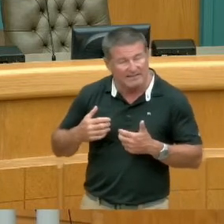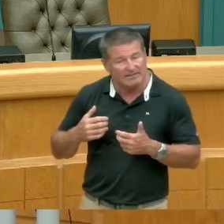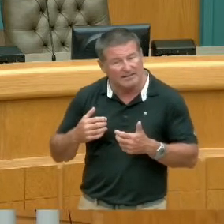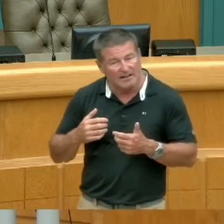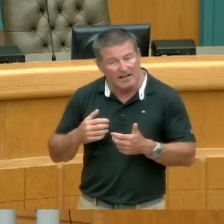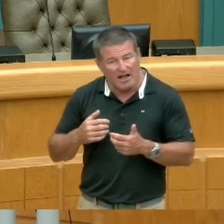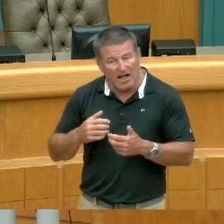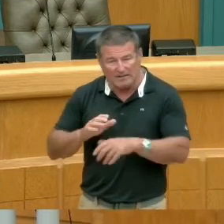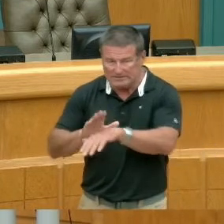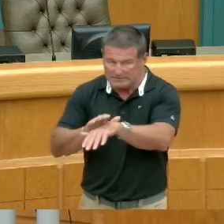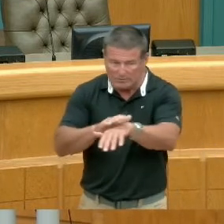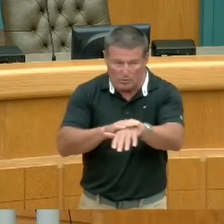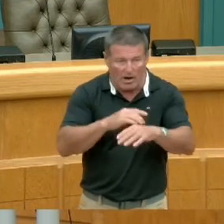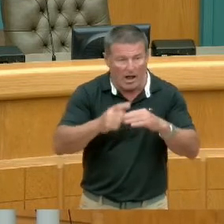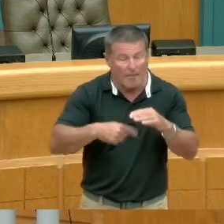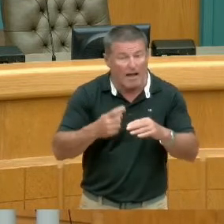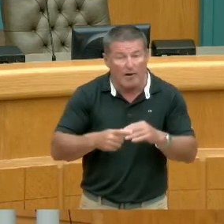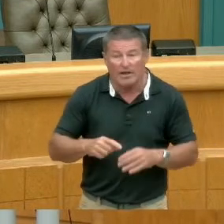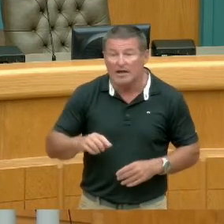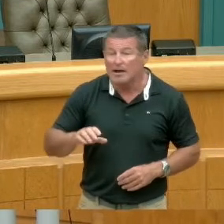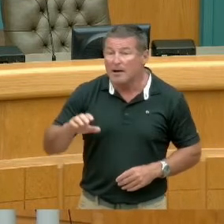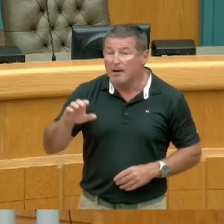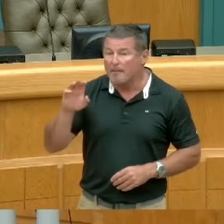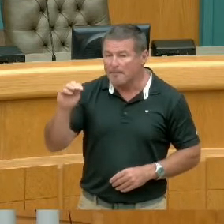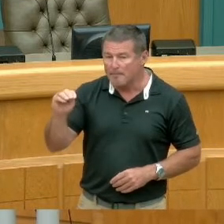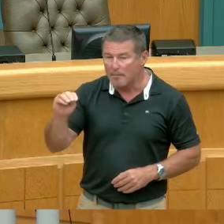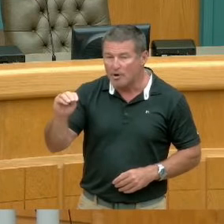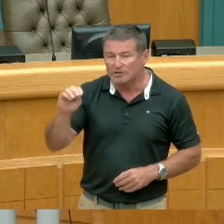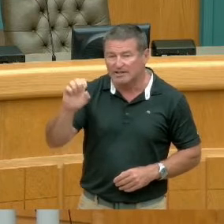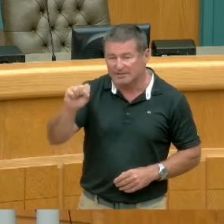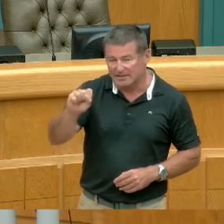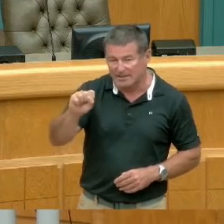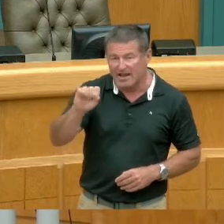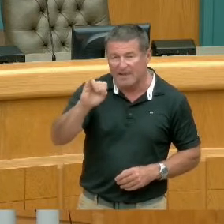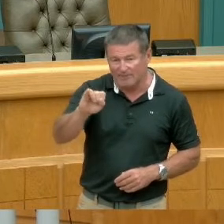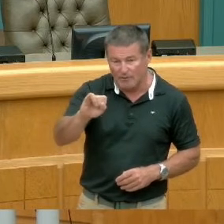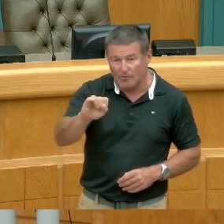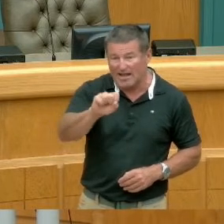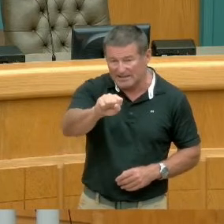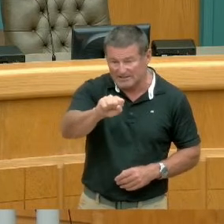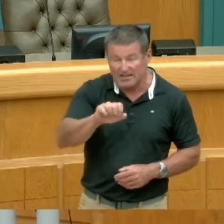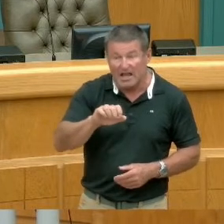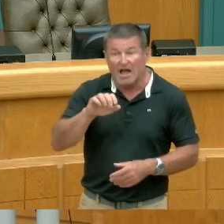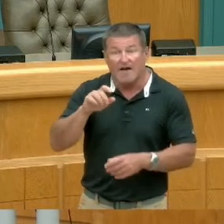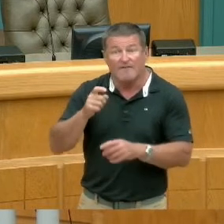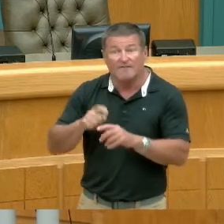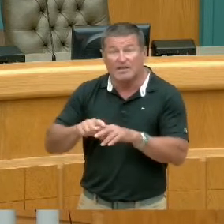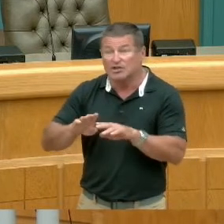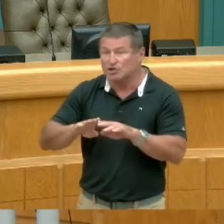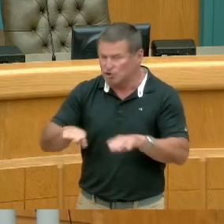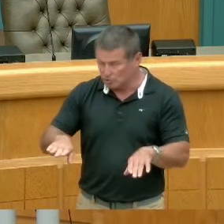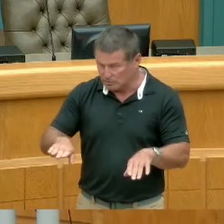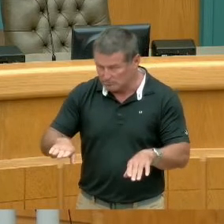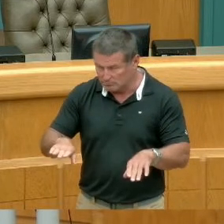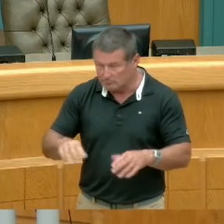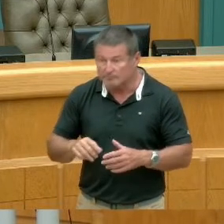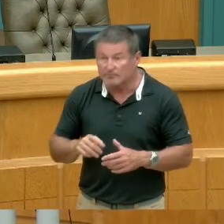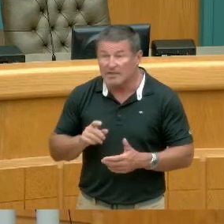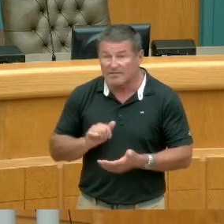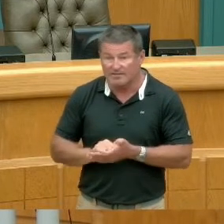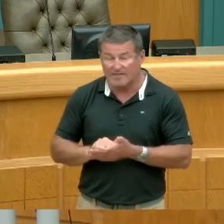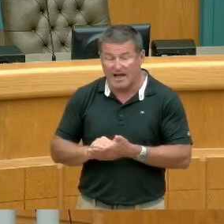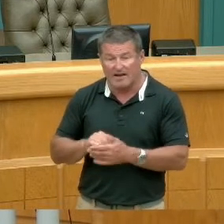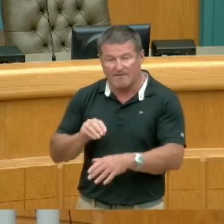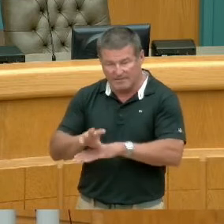multi-system inflammatory syndrome in children. It's associated with those that are positive with COVID-19. This alert stems